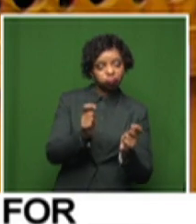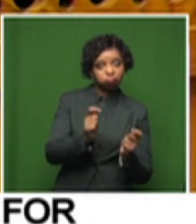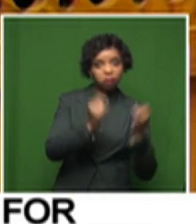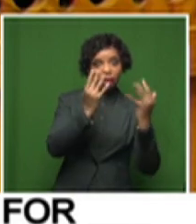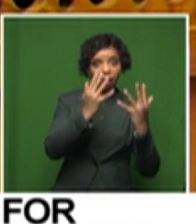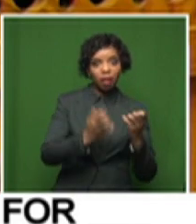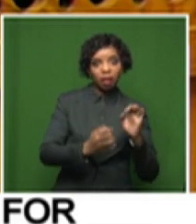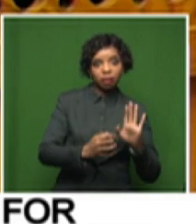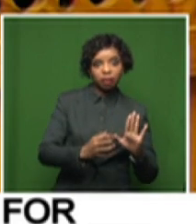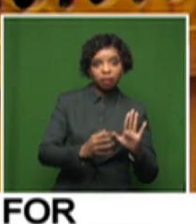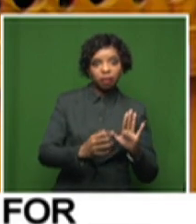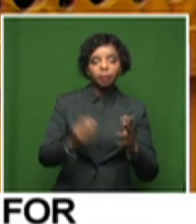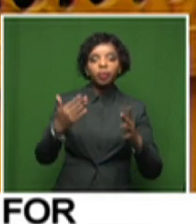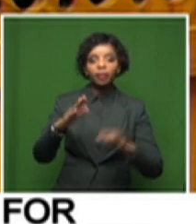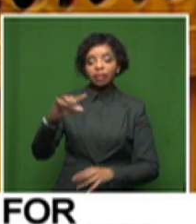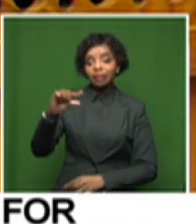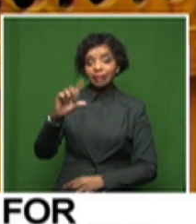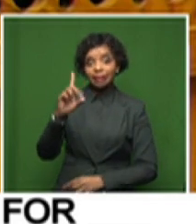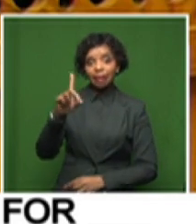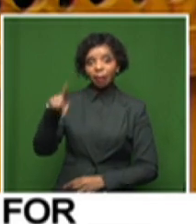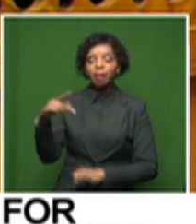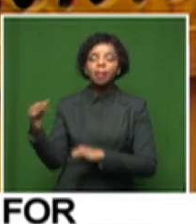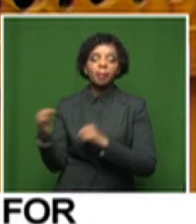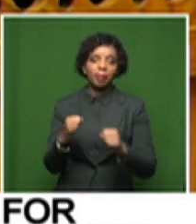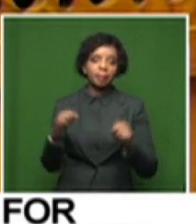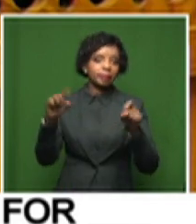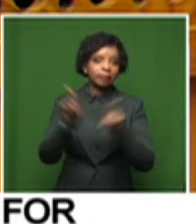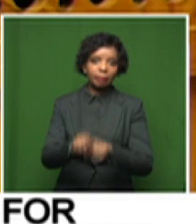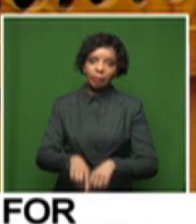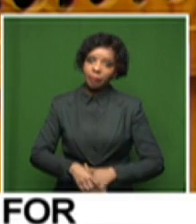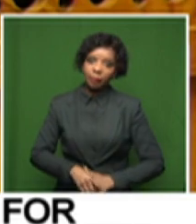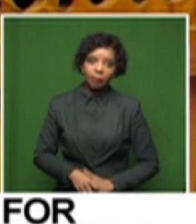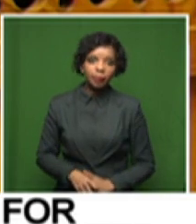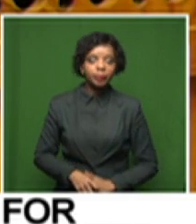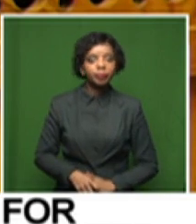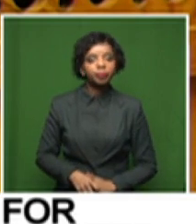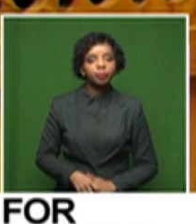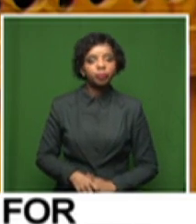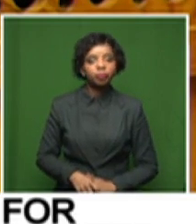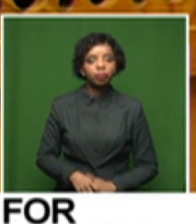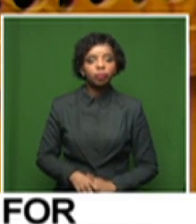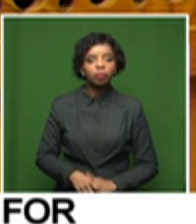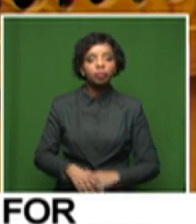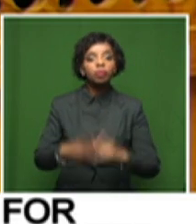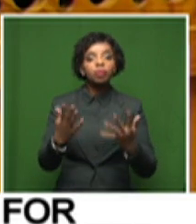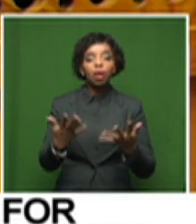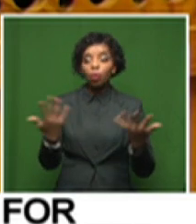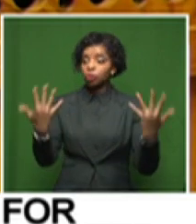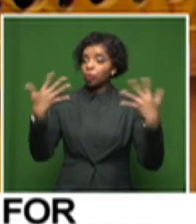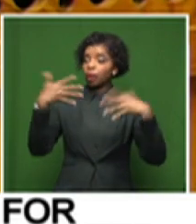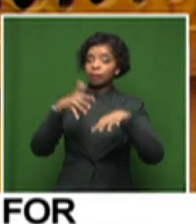stays almost the same. The consolidated deficit is also